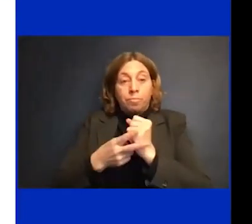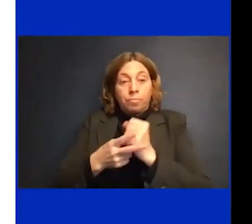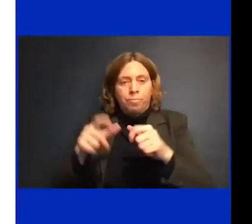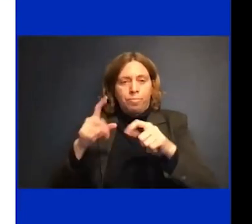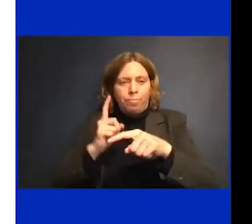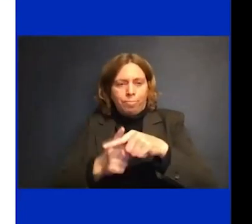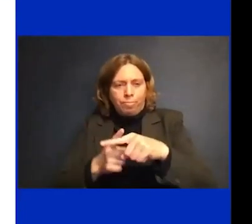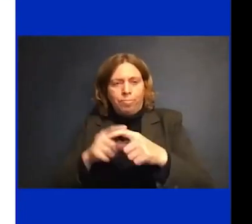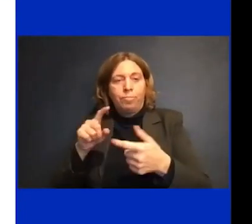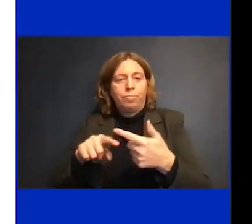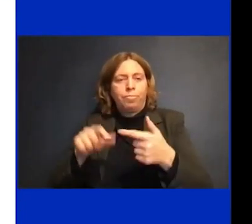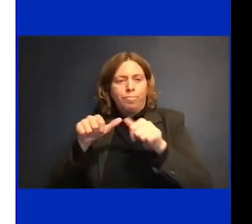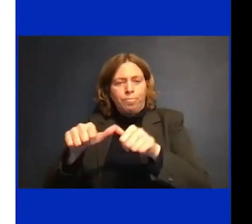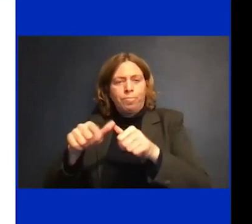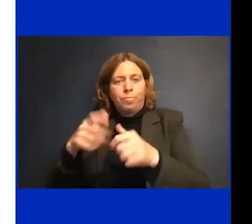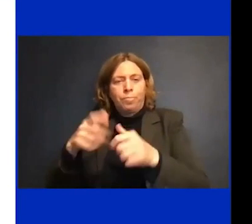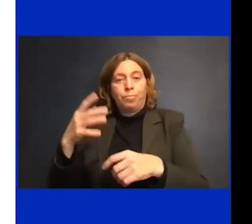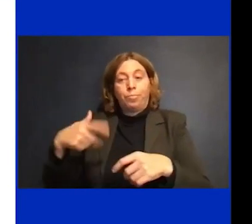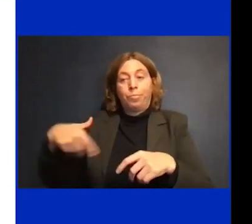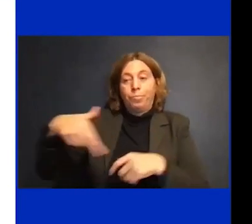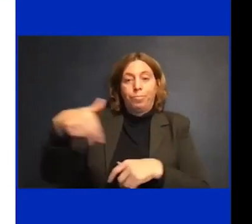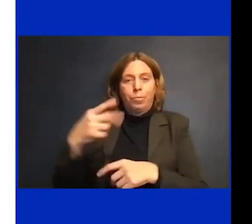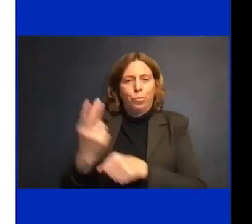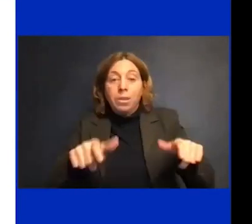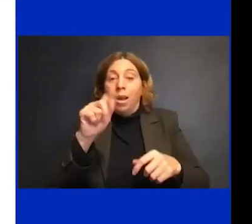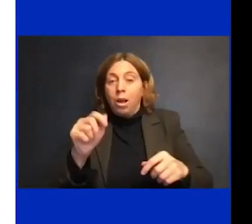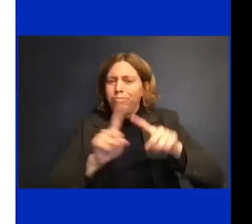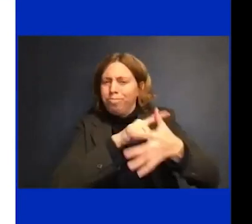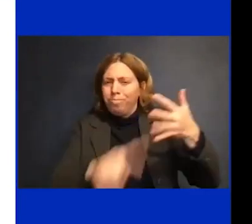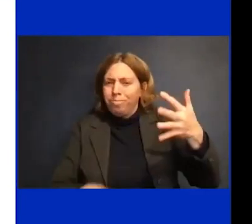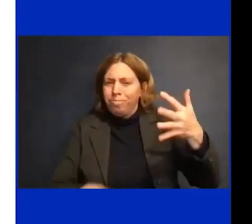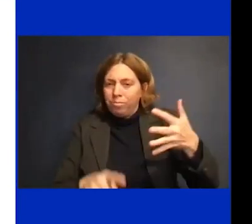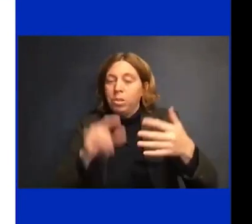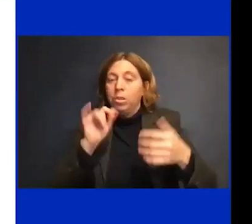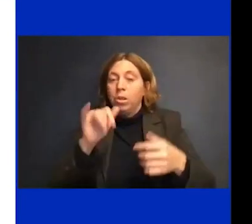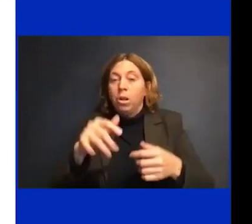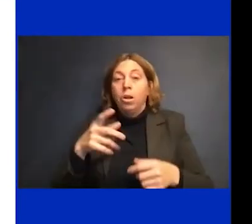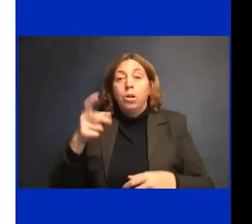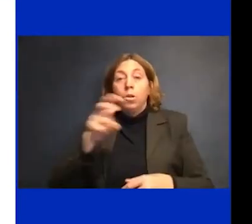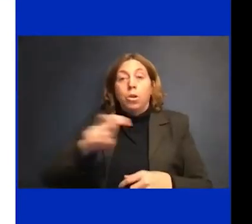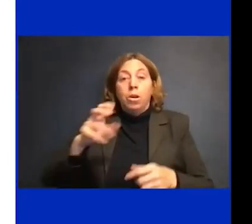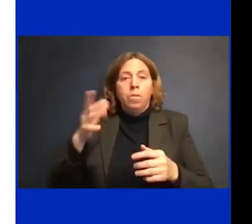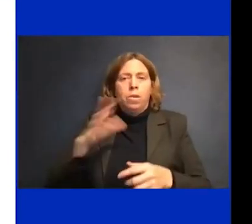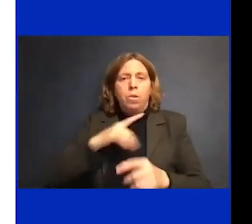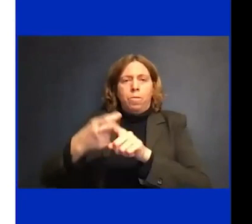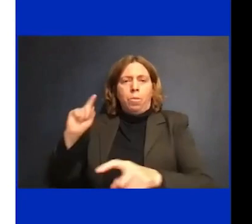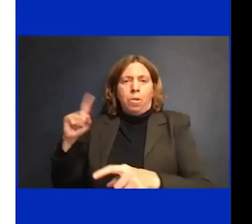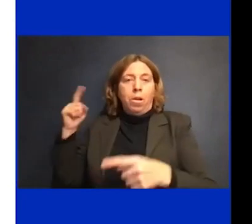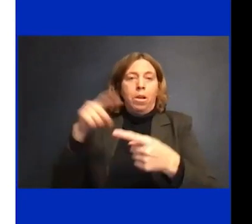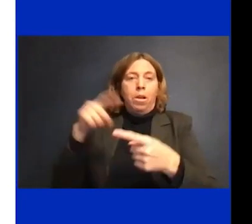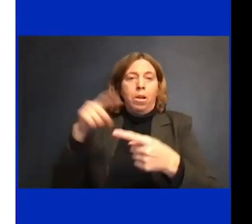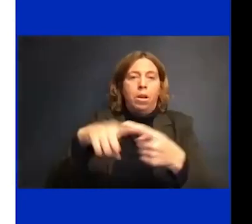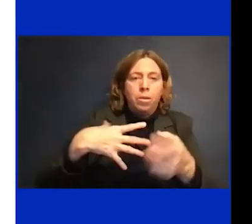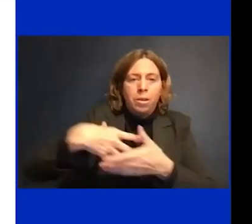ADA accessibility to traveler origins and destinations, and establish direct bus linkages to the Lincoln